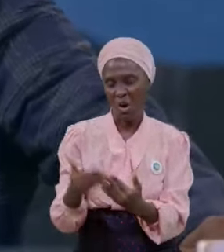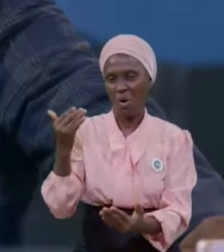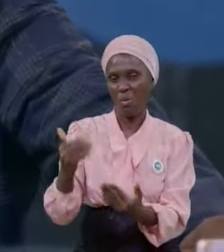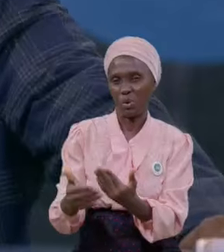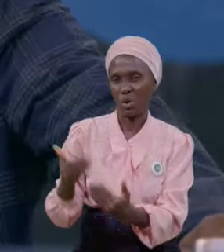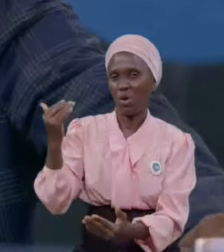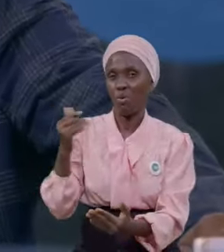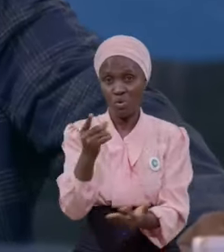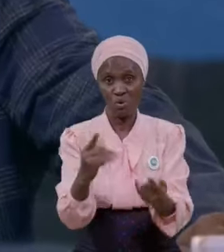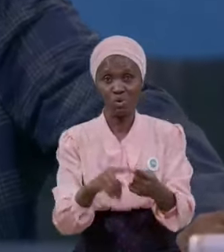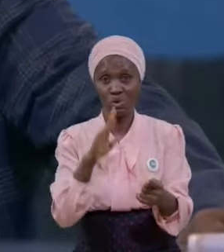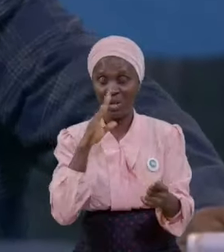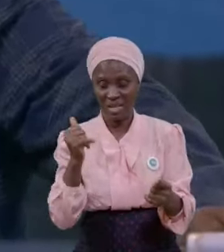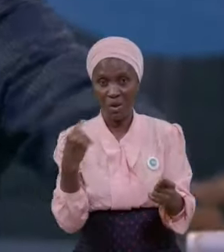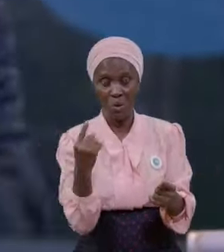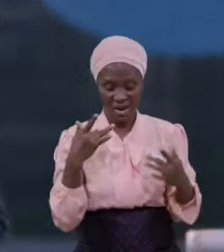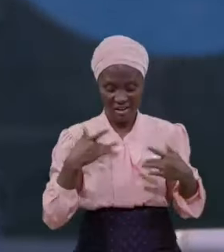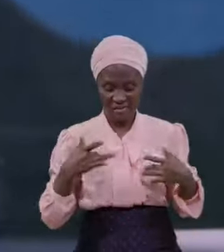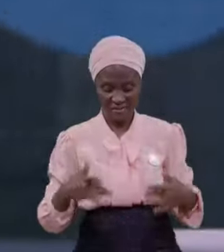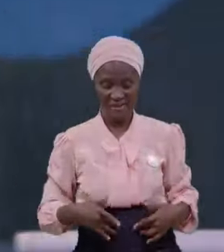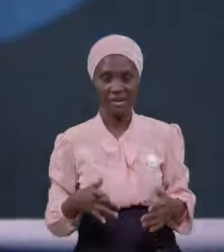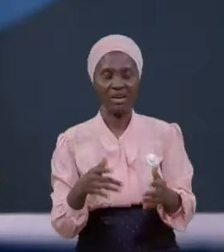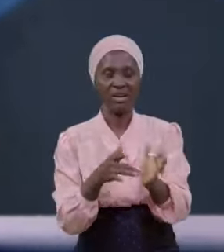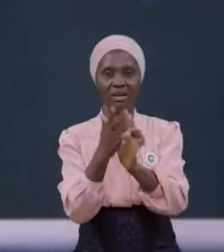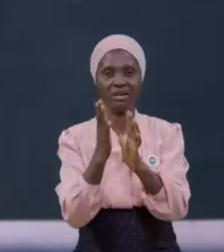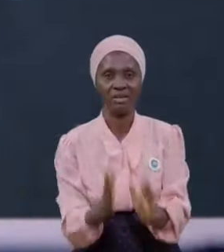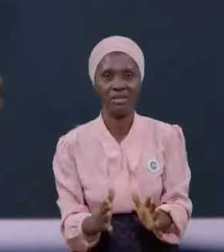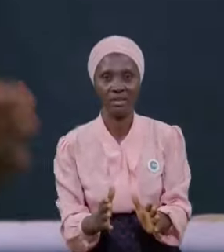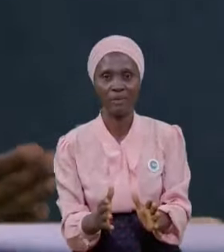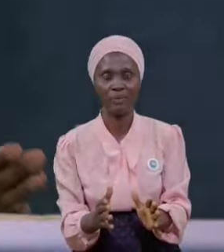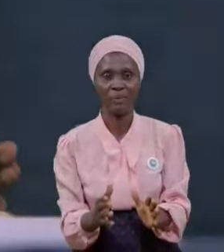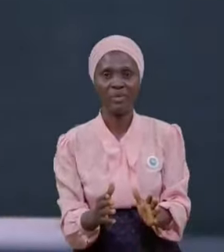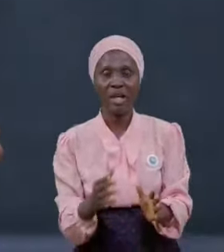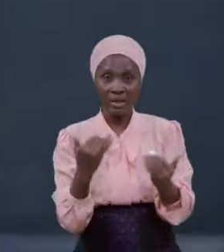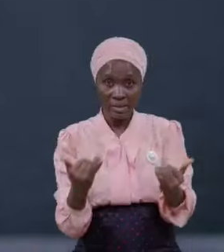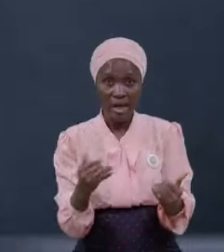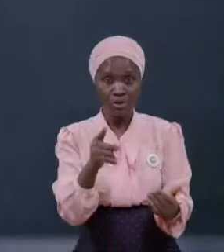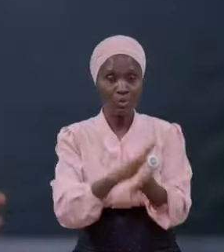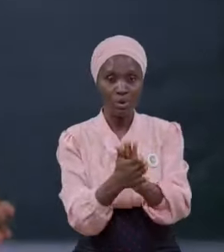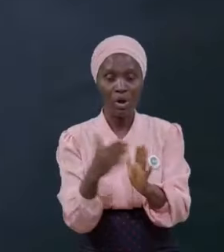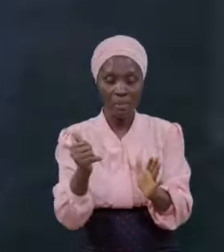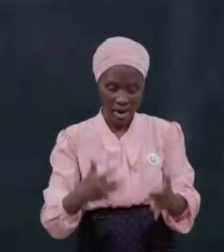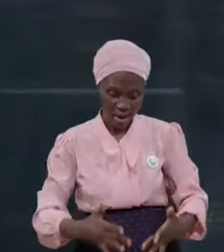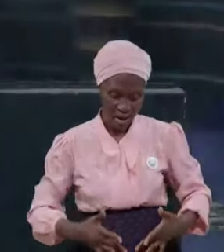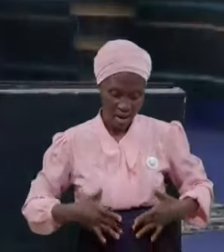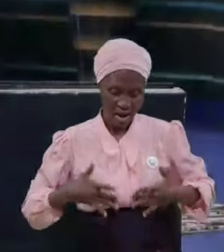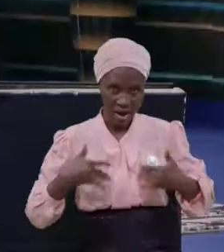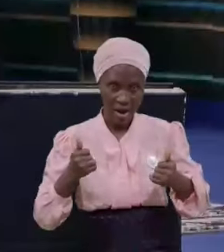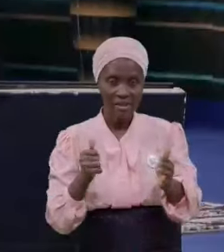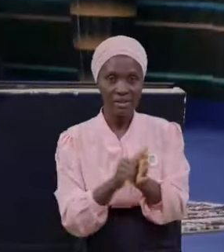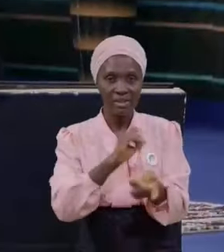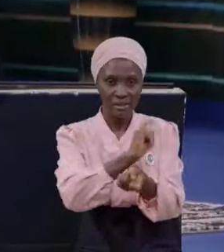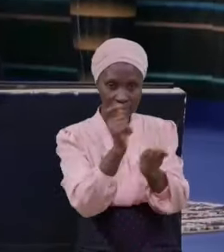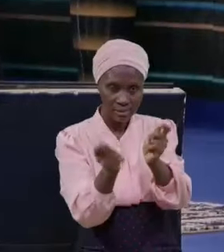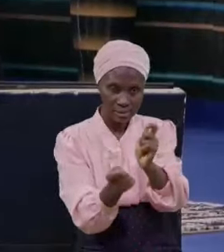Bible-believing Christian, a life that is transformed, and your life has been given to Christ. You'll not be denied. The promise is